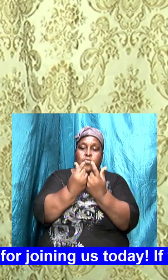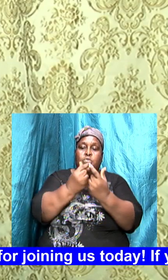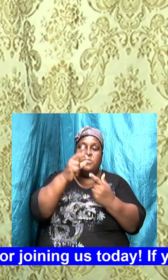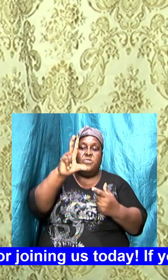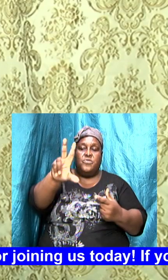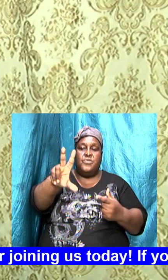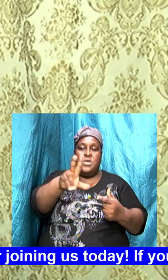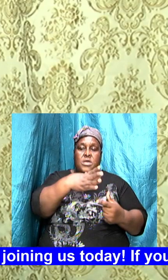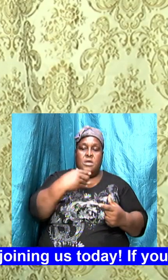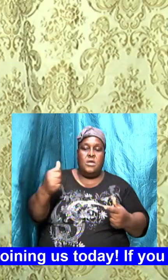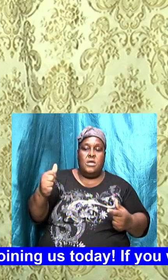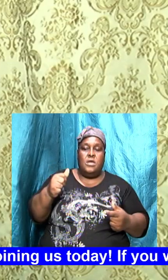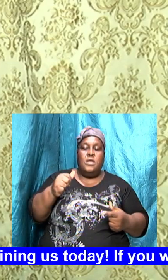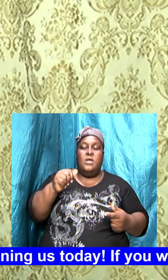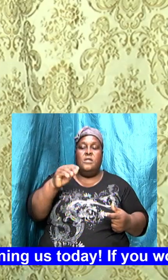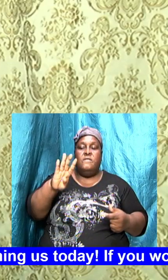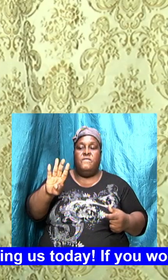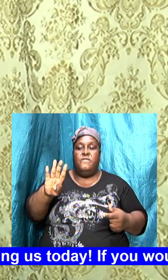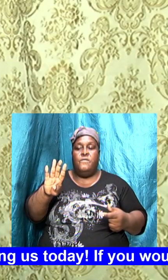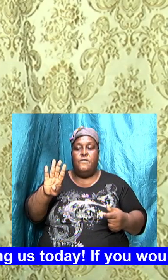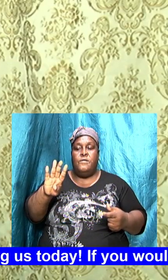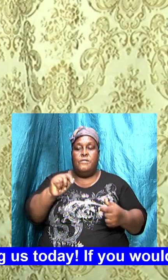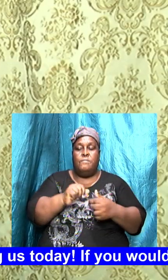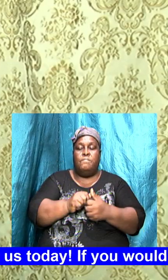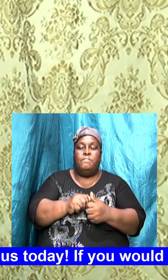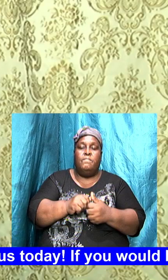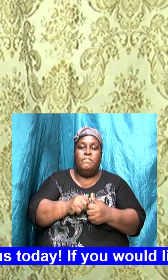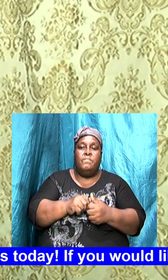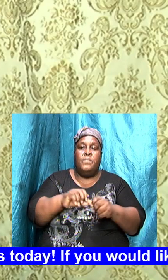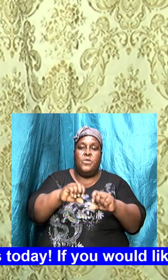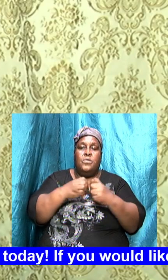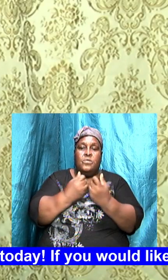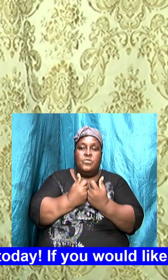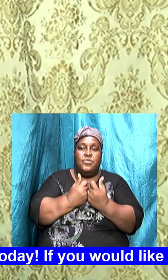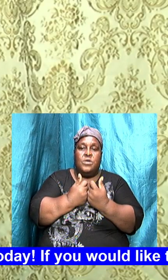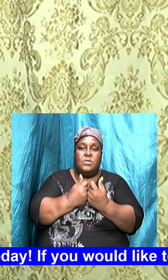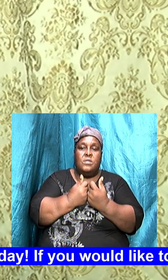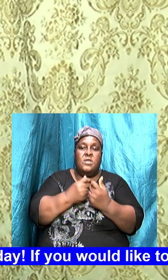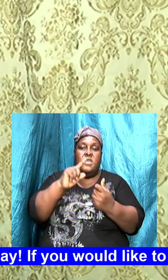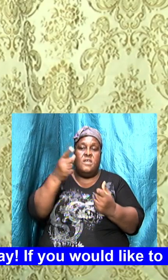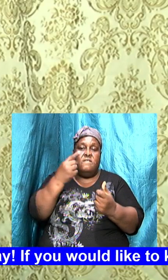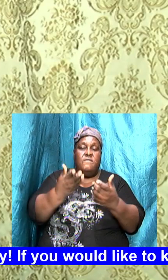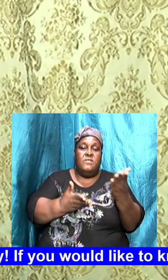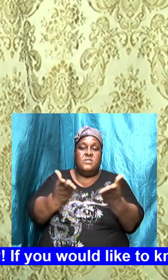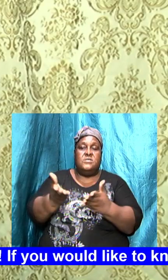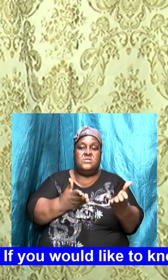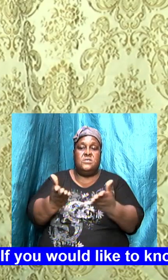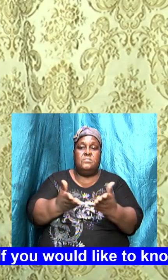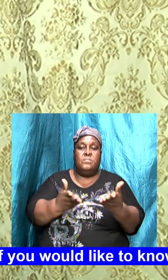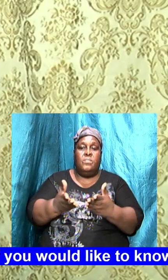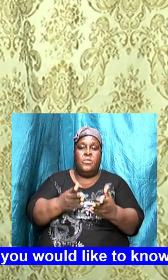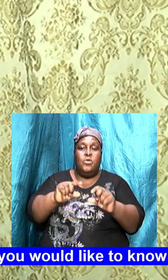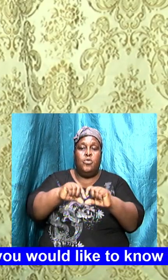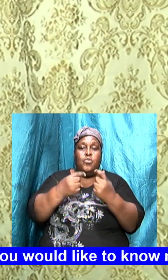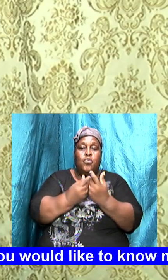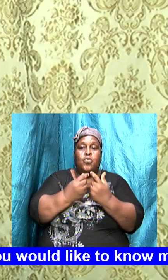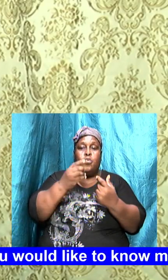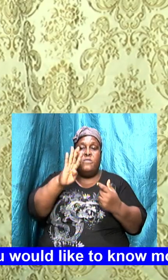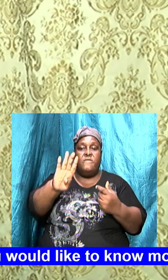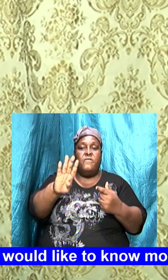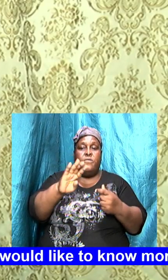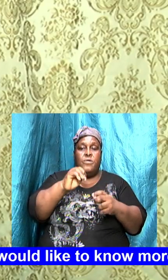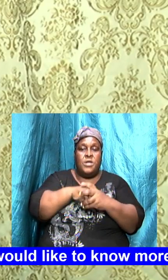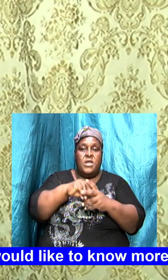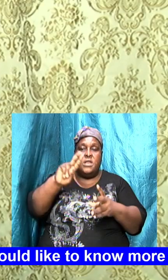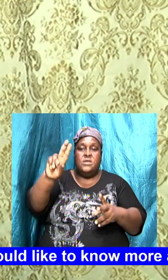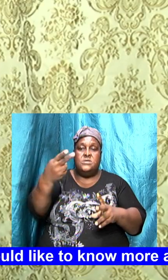3 and 4, right? So it will be group 3 in the AM, the first service, and then group 4